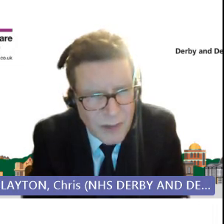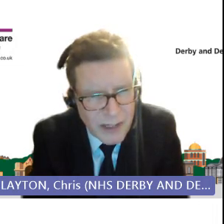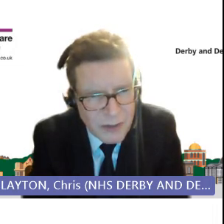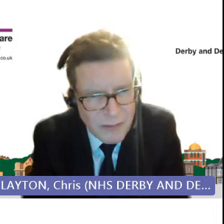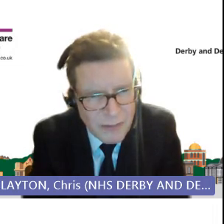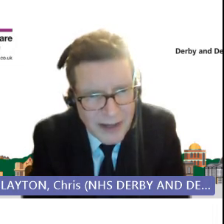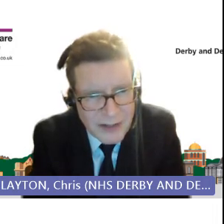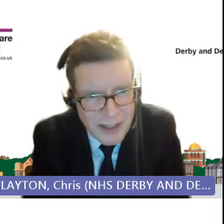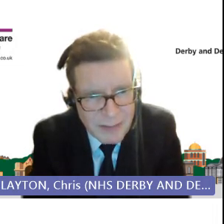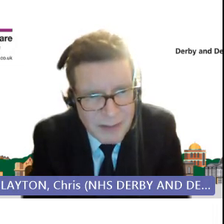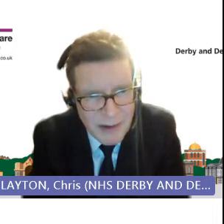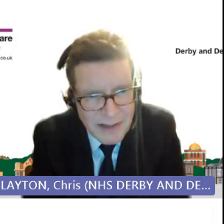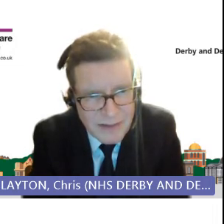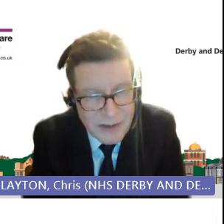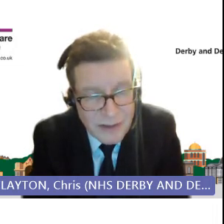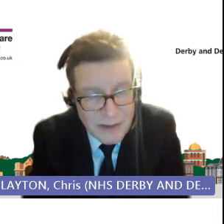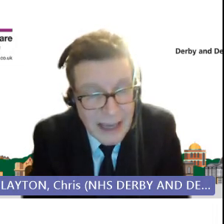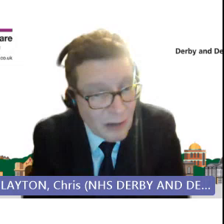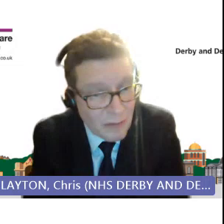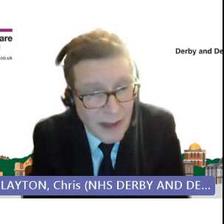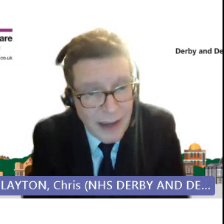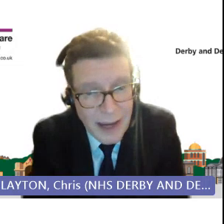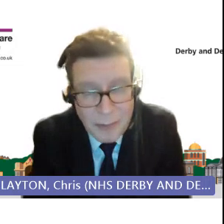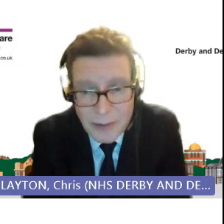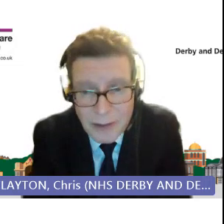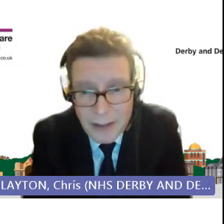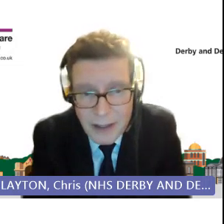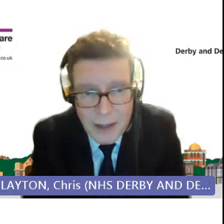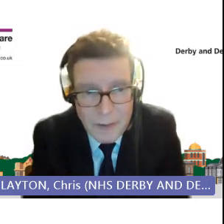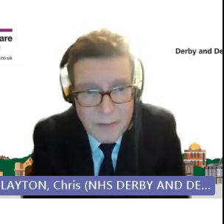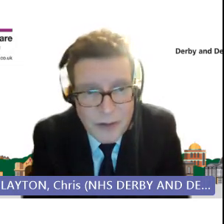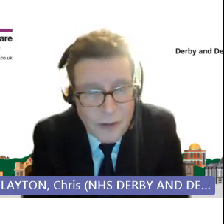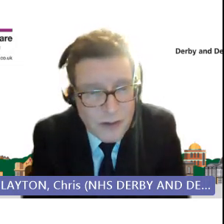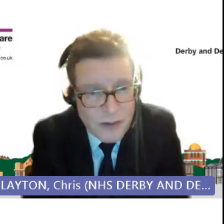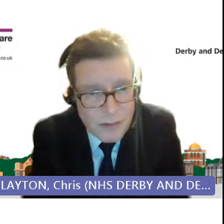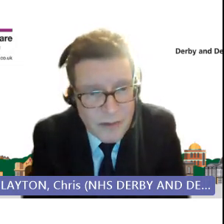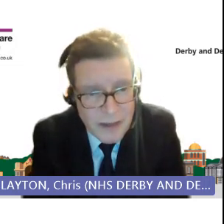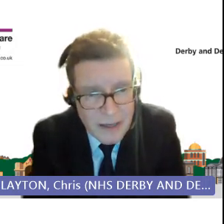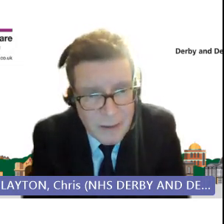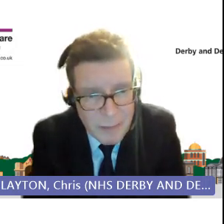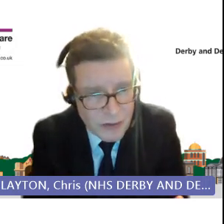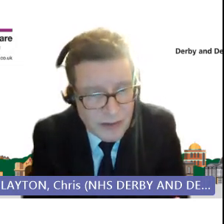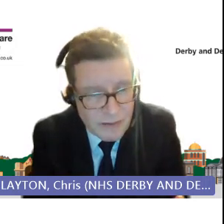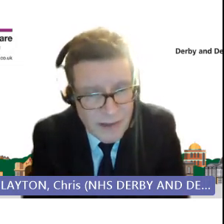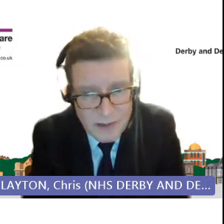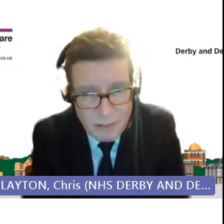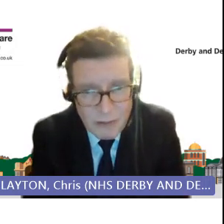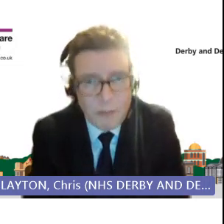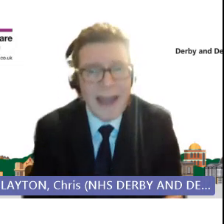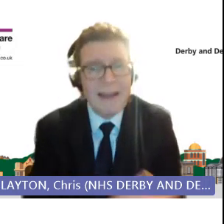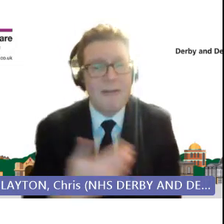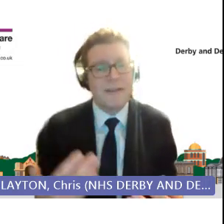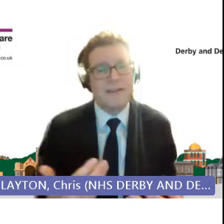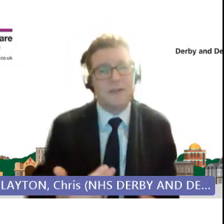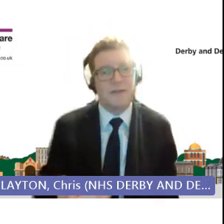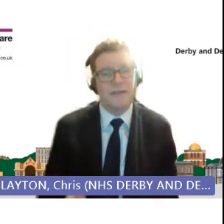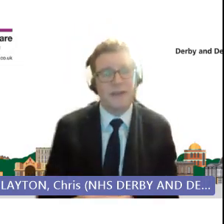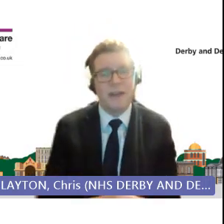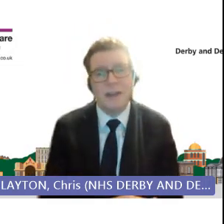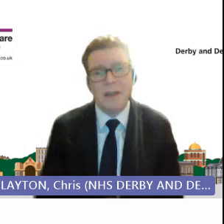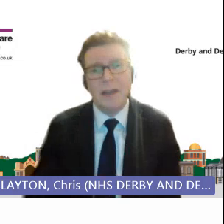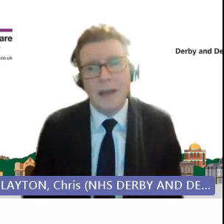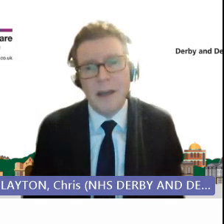what can we do from an NHS perspective to help that happen. So those are some of the positive things that we're aware of in